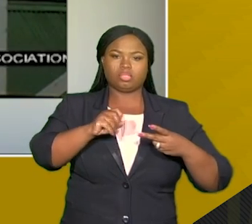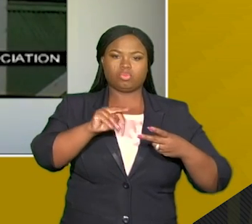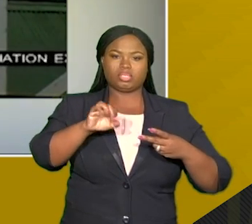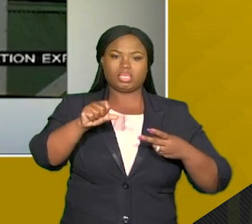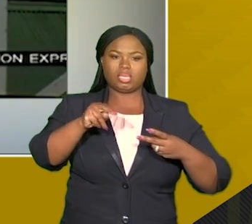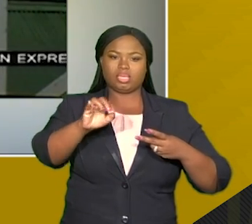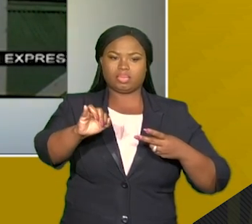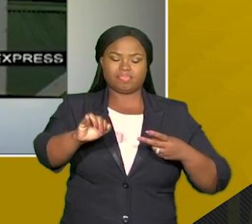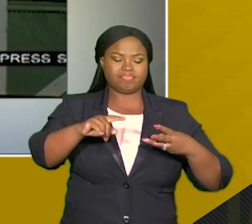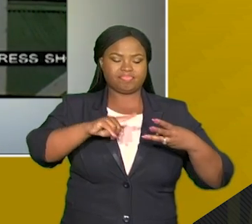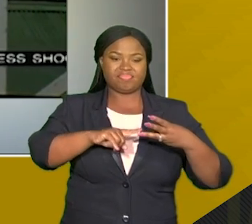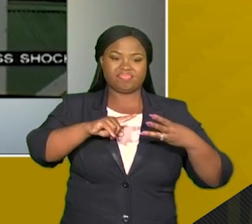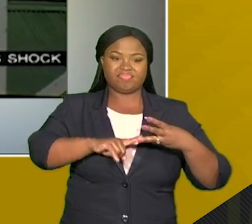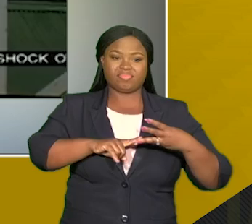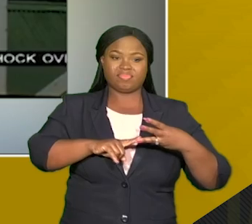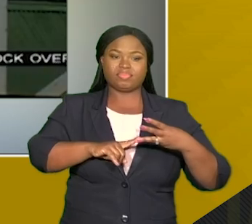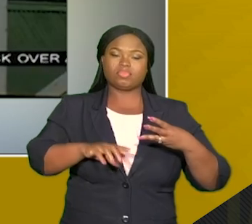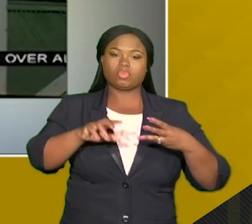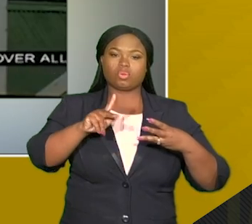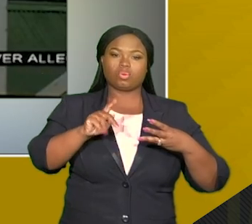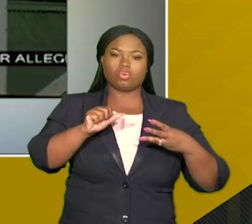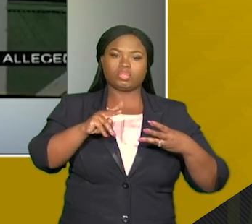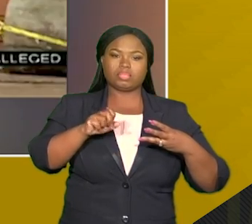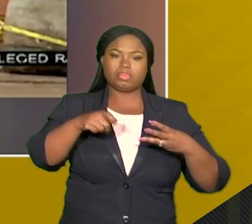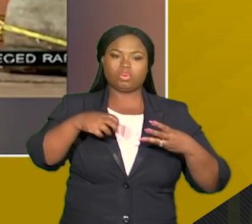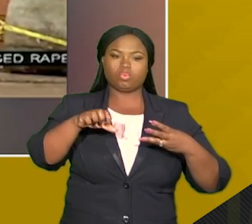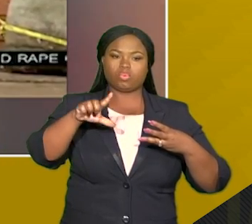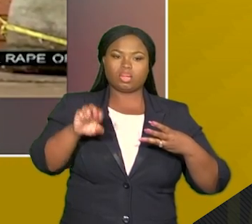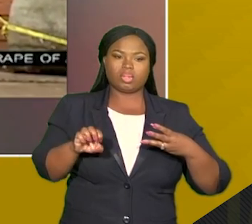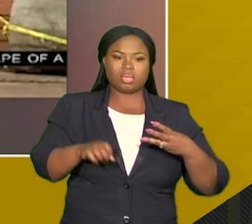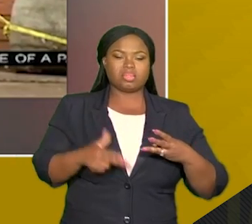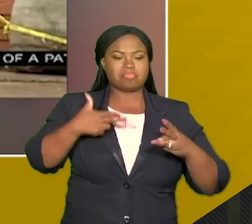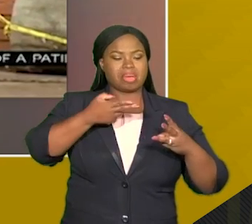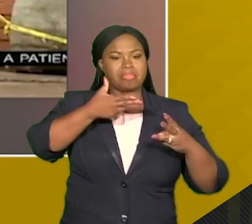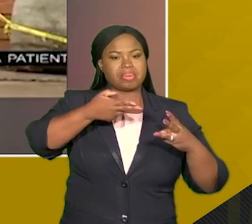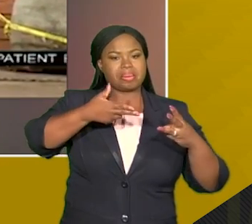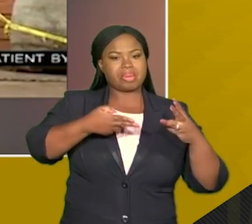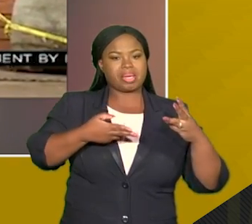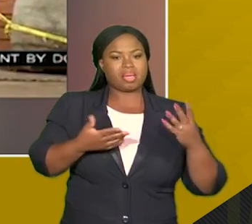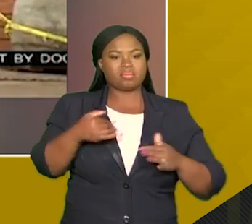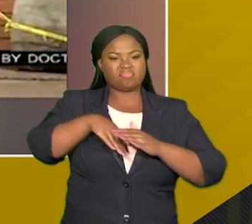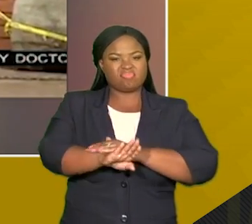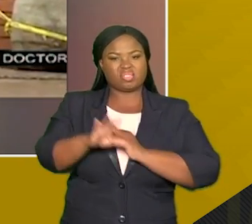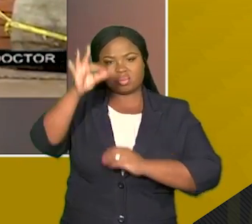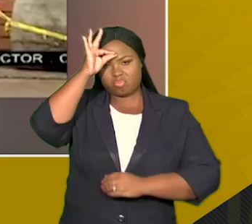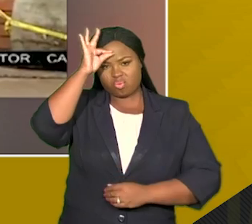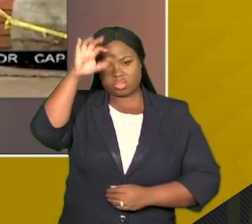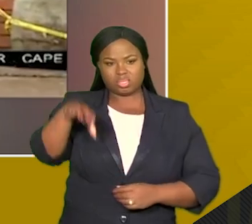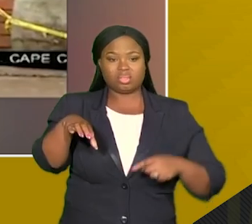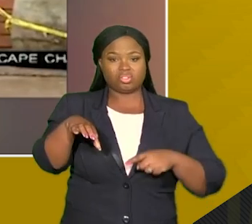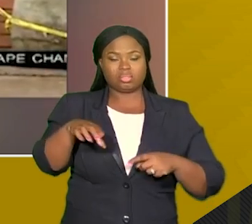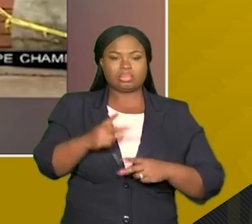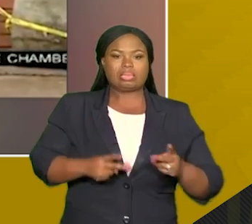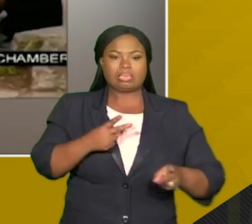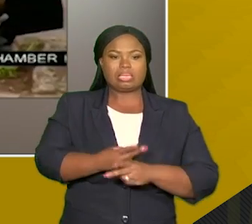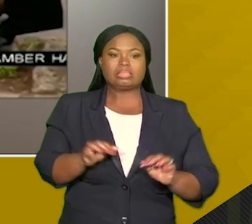Sibongiseni Sandlana, and Constable Nkosiphendule Pongo were gunned down inside the police station.